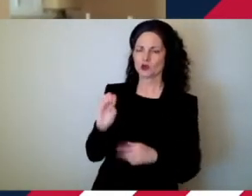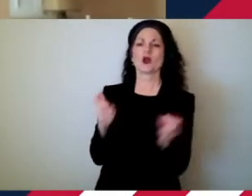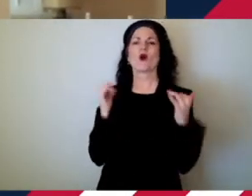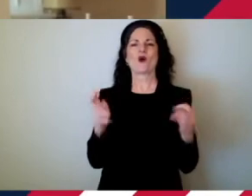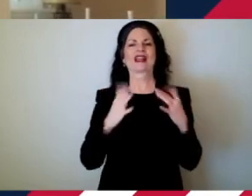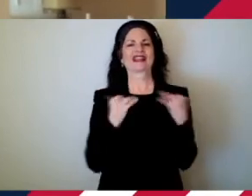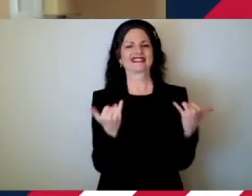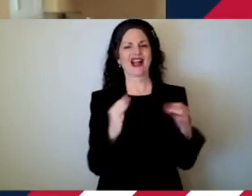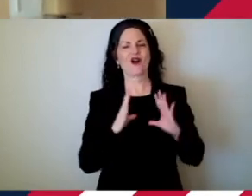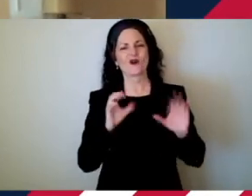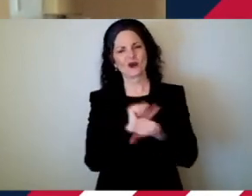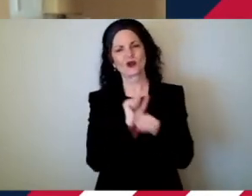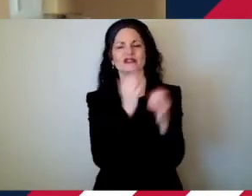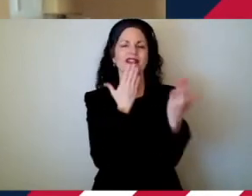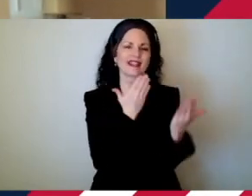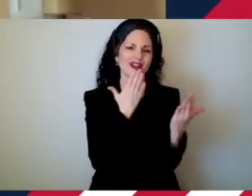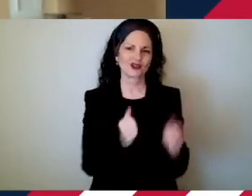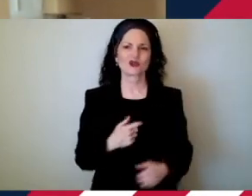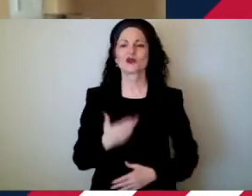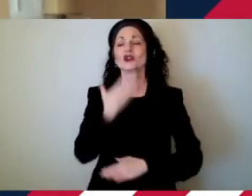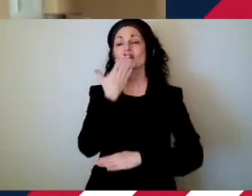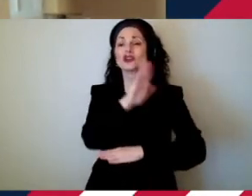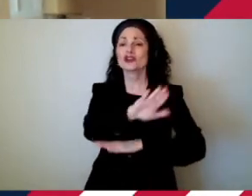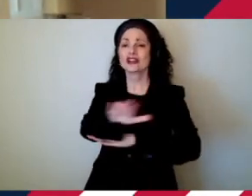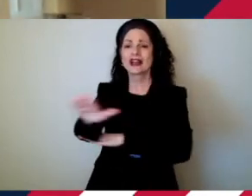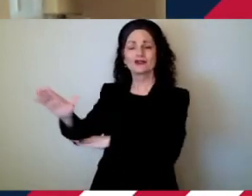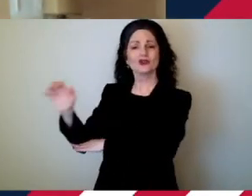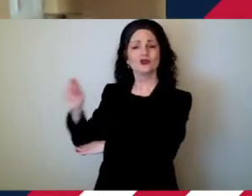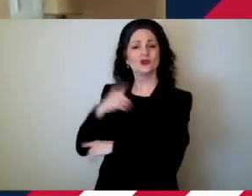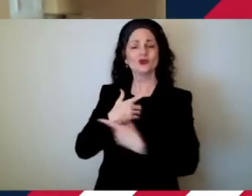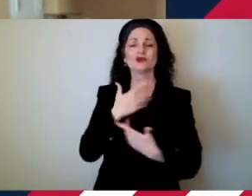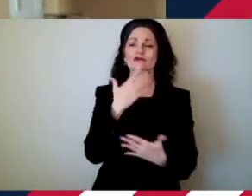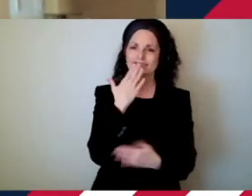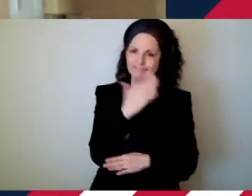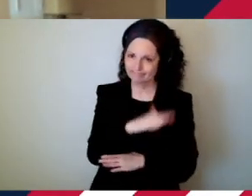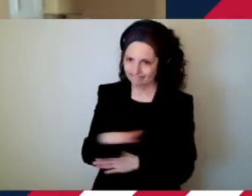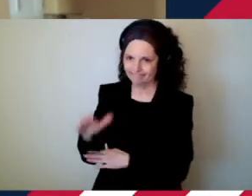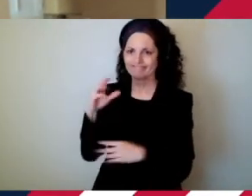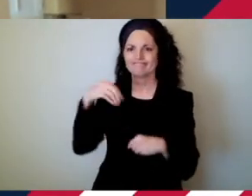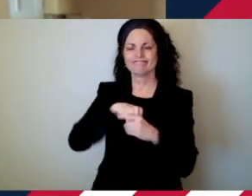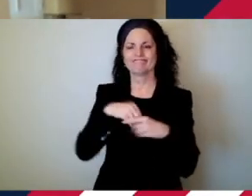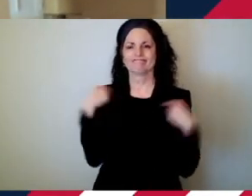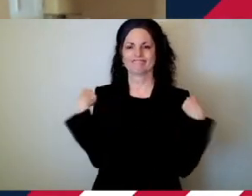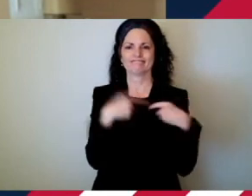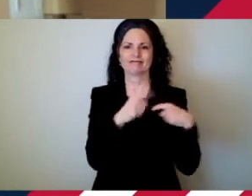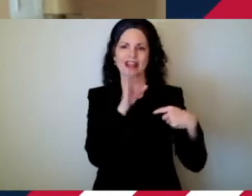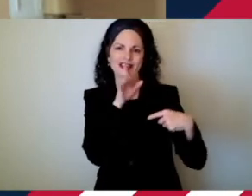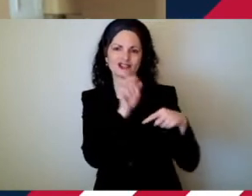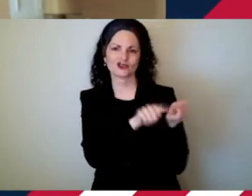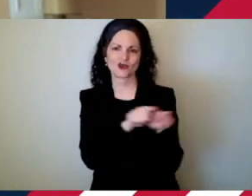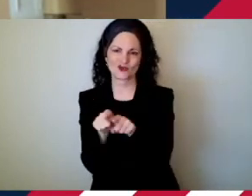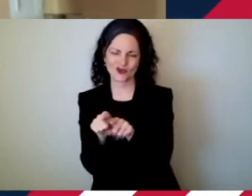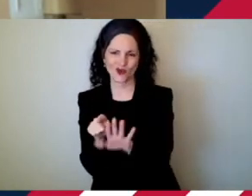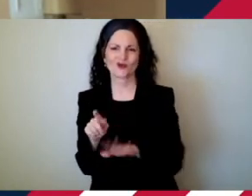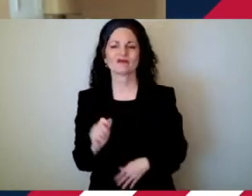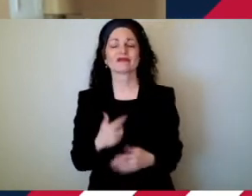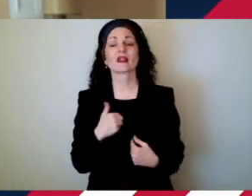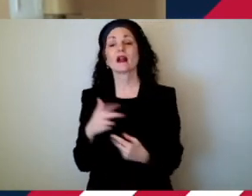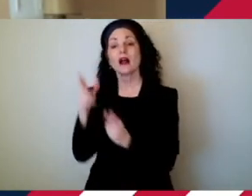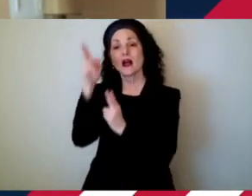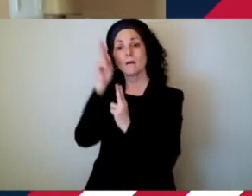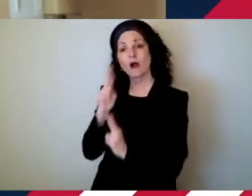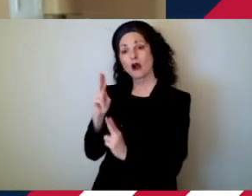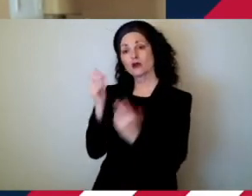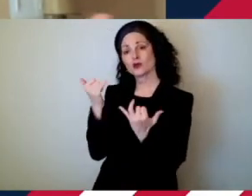very much. Good afternoon y buenas tardes to everyone here. I'm honored to speak today and honored